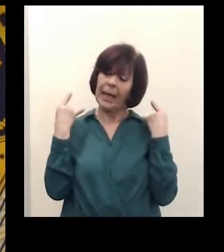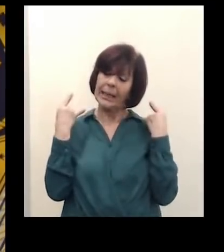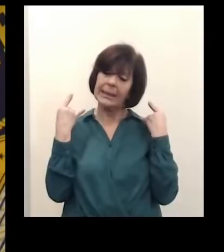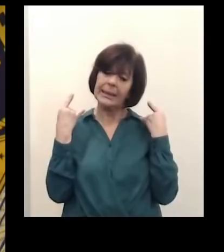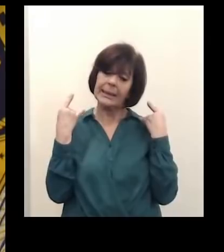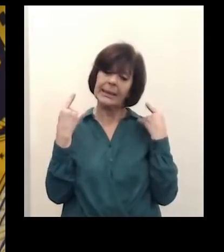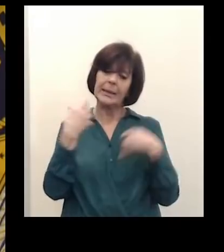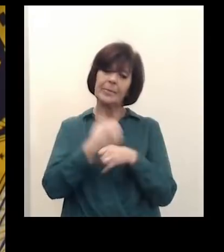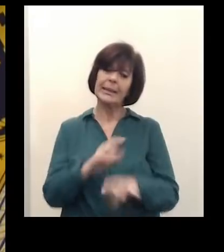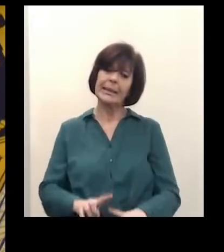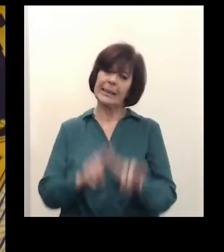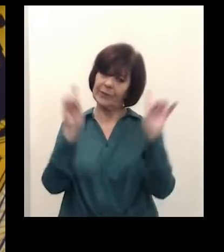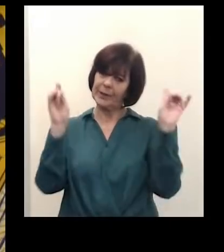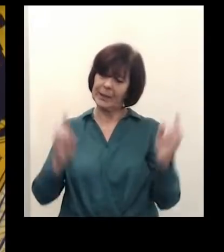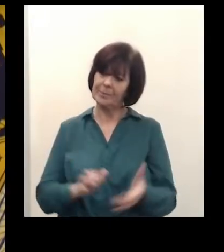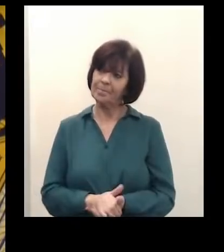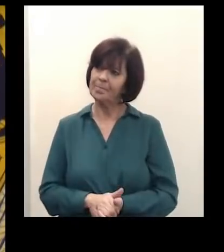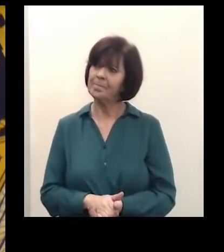a difference.